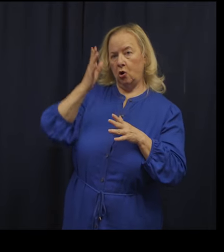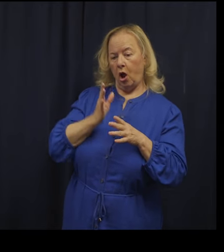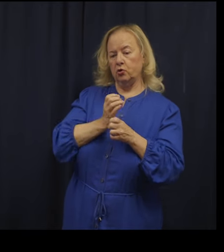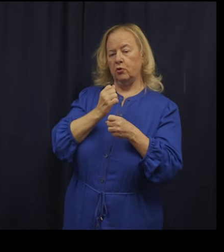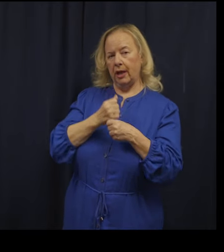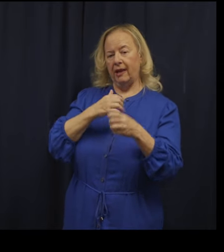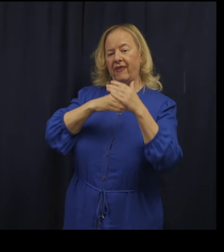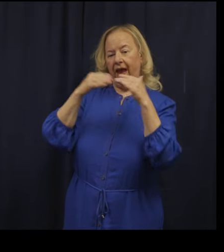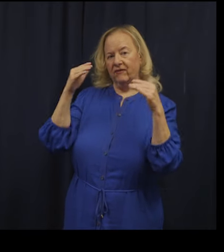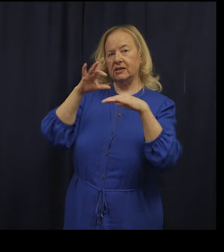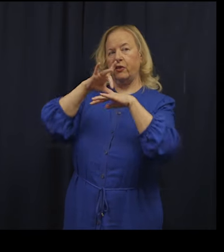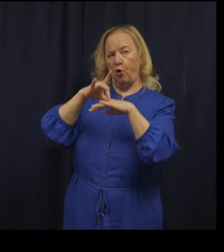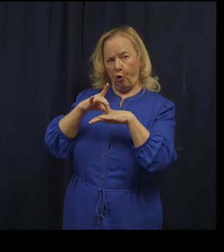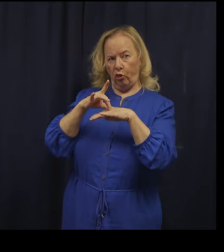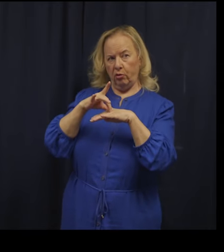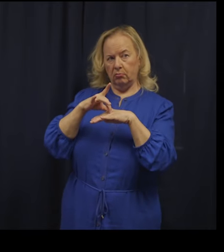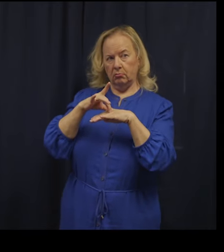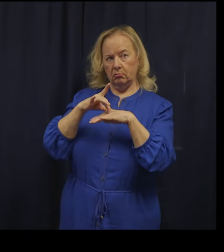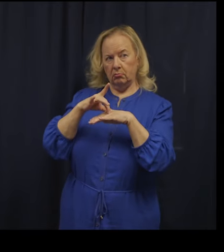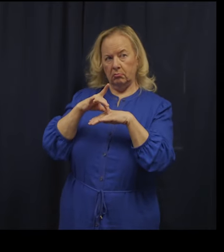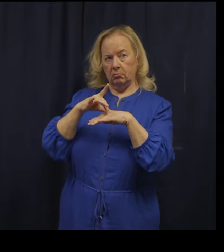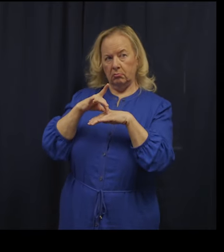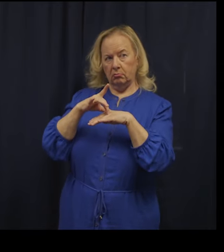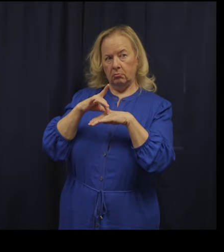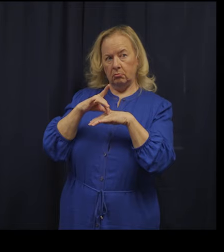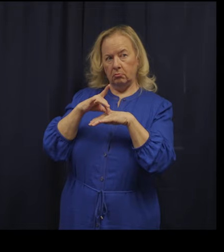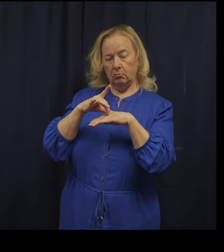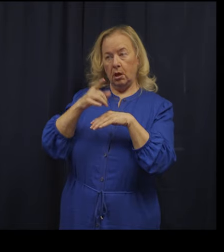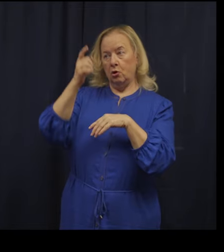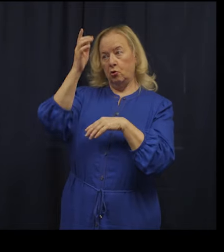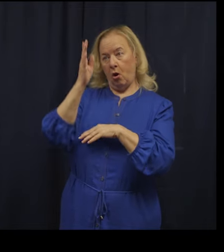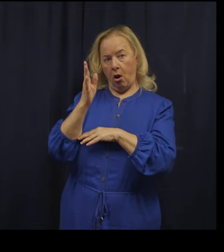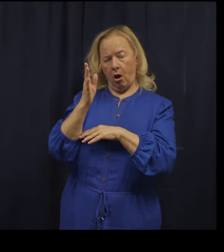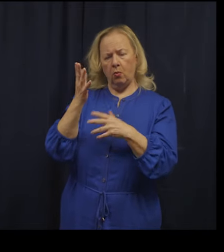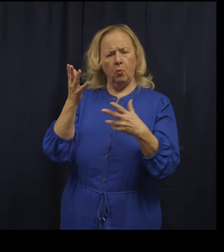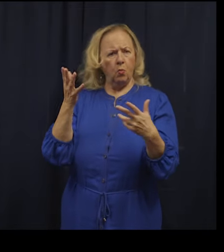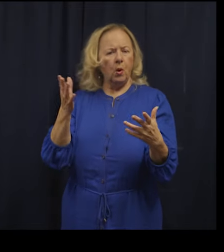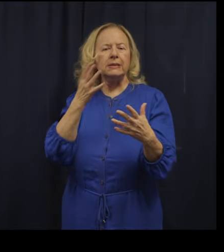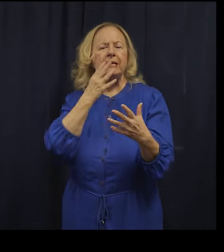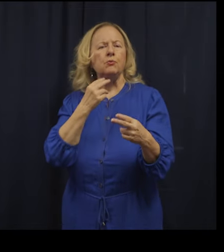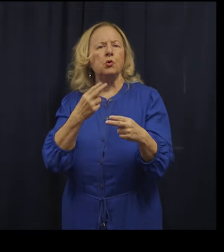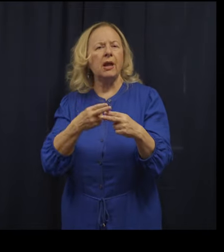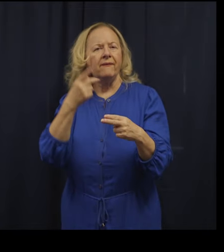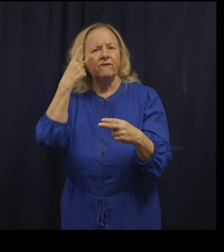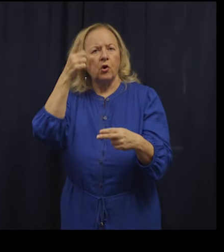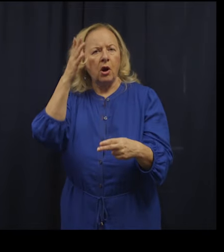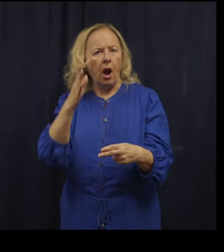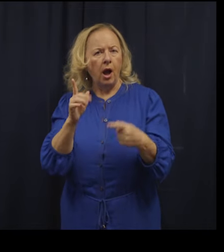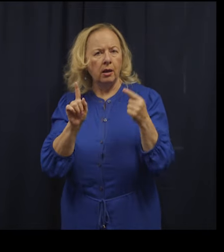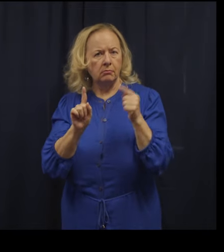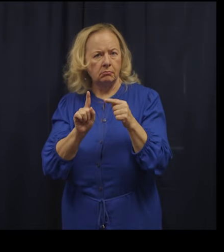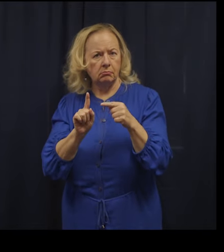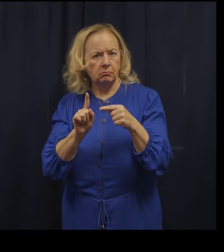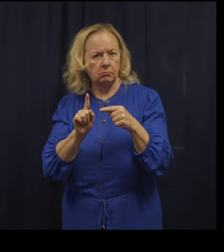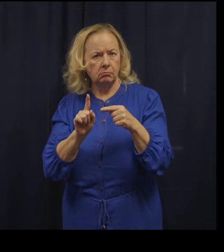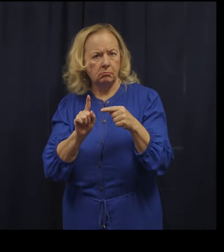God created the heavens and the earth. Now, God, what is the Hebrew name for God here?